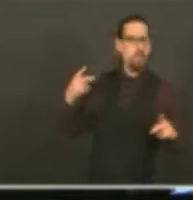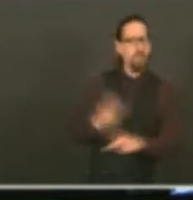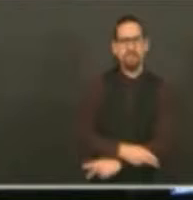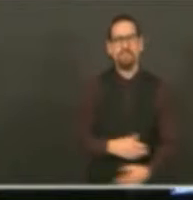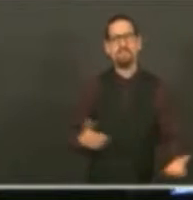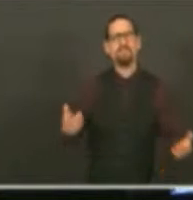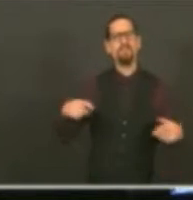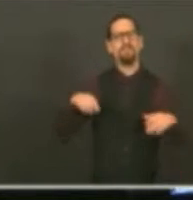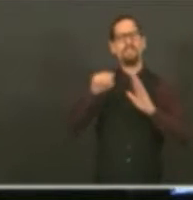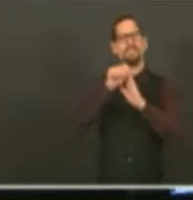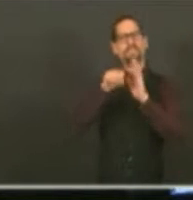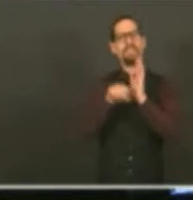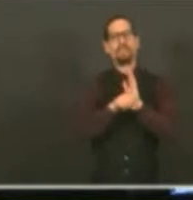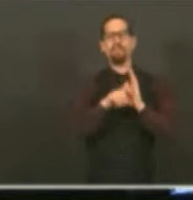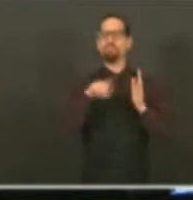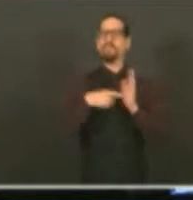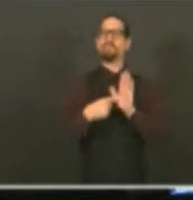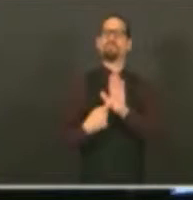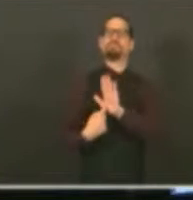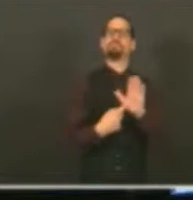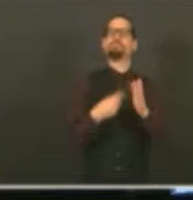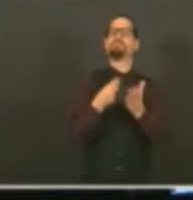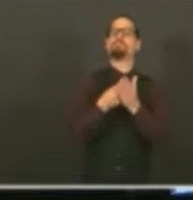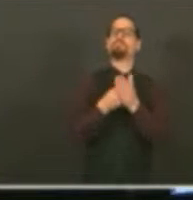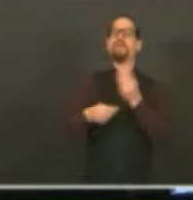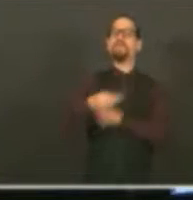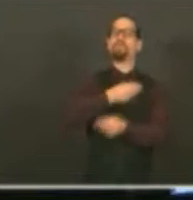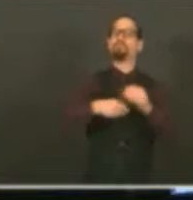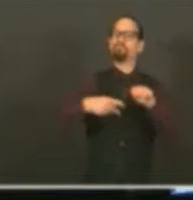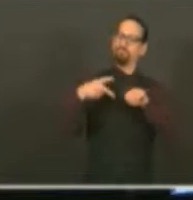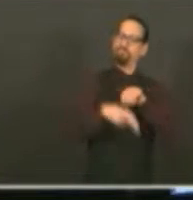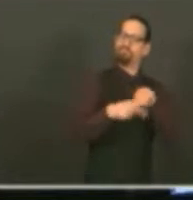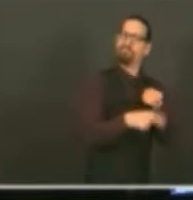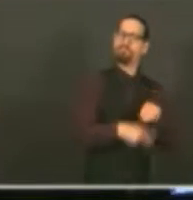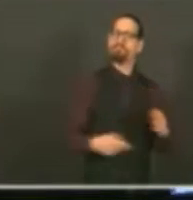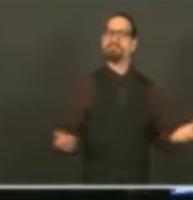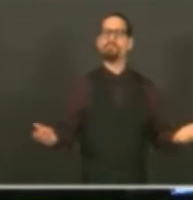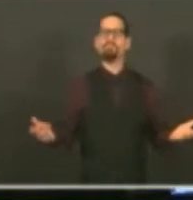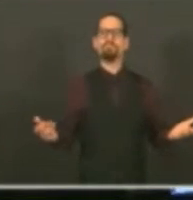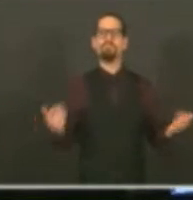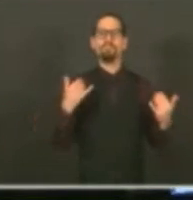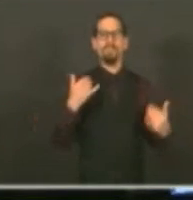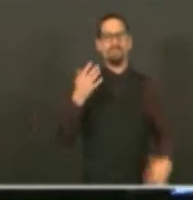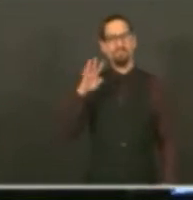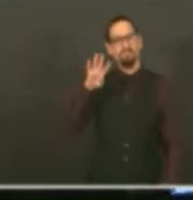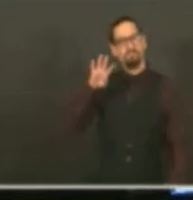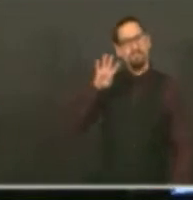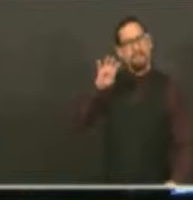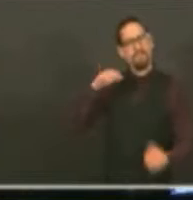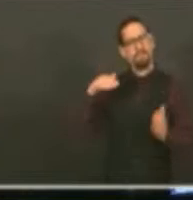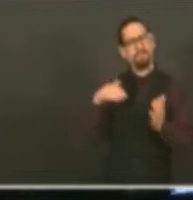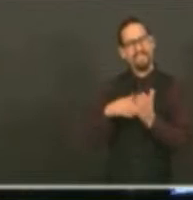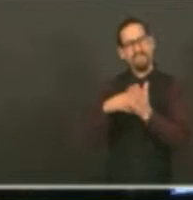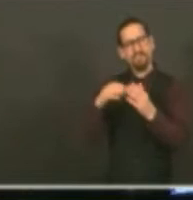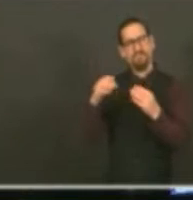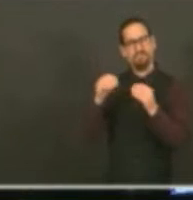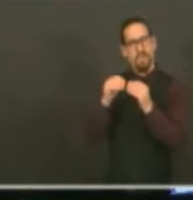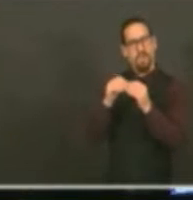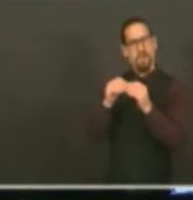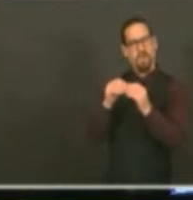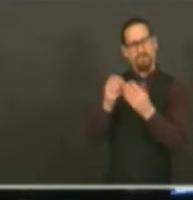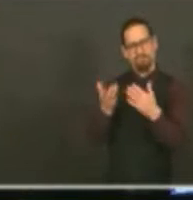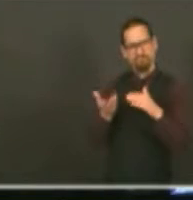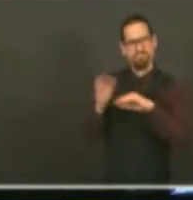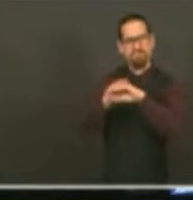financial responsibility? By the way, we're talking about $400 million more in bonding that will probably be passed, saddling the state with a bonding